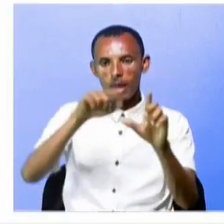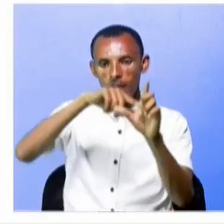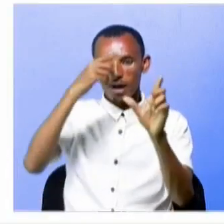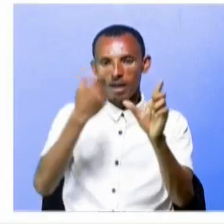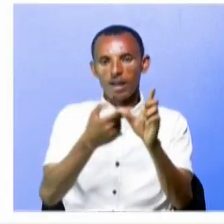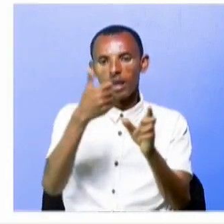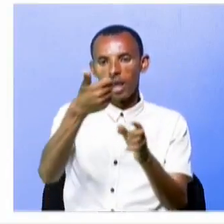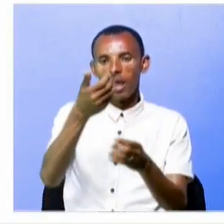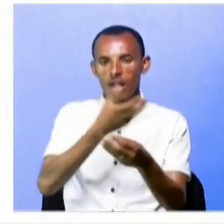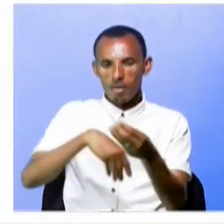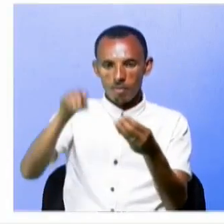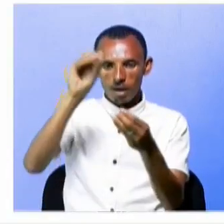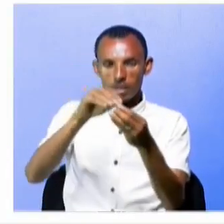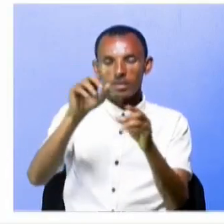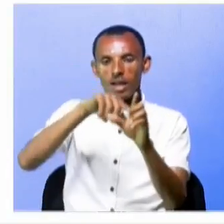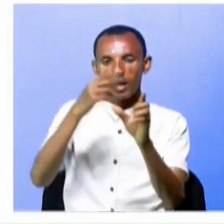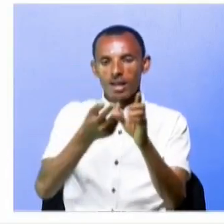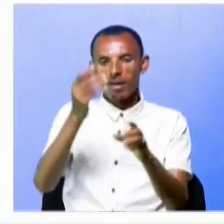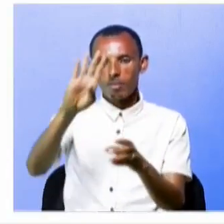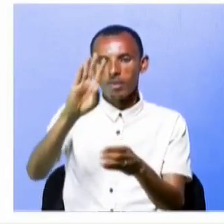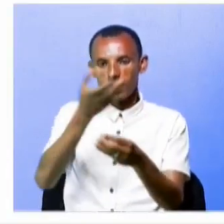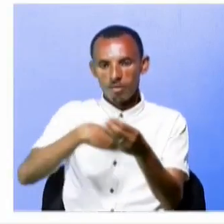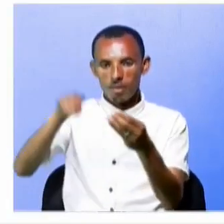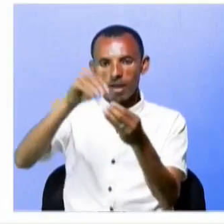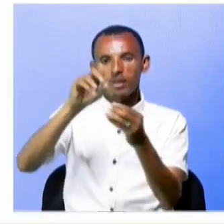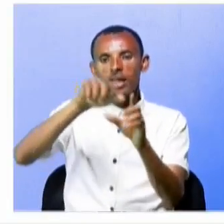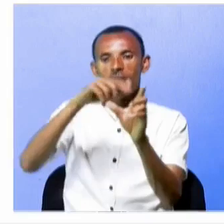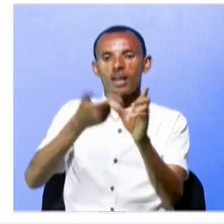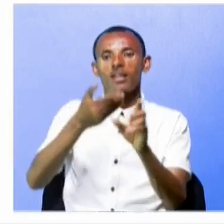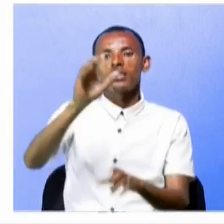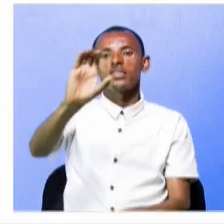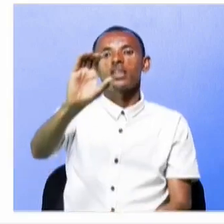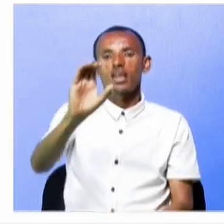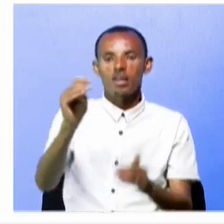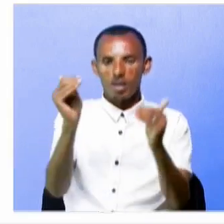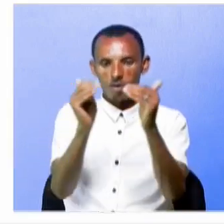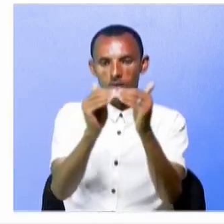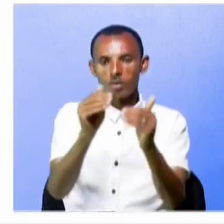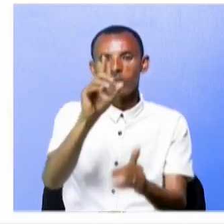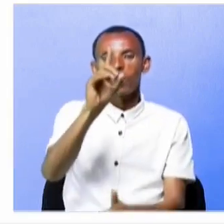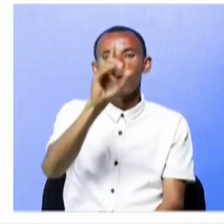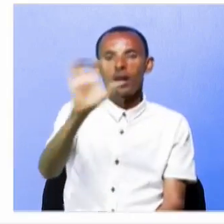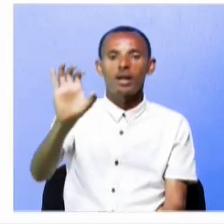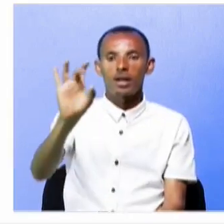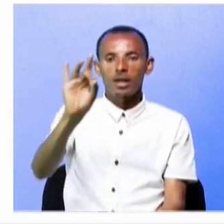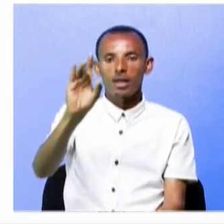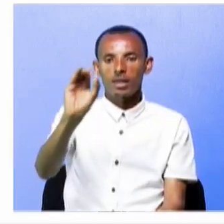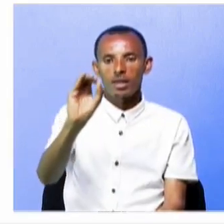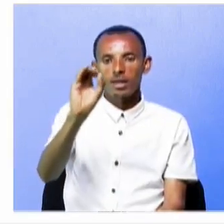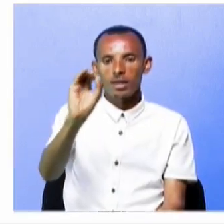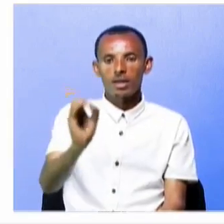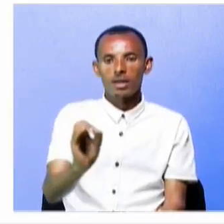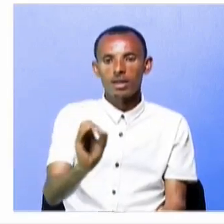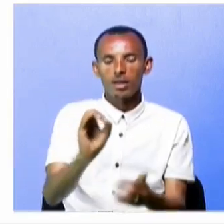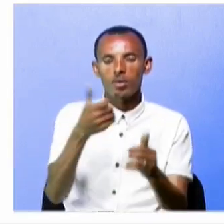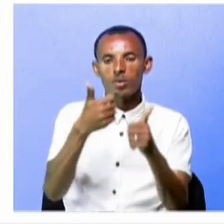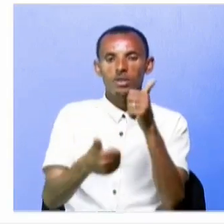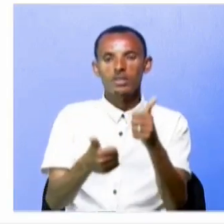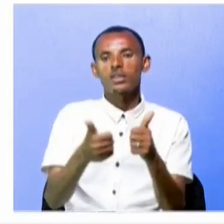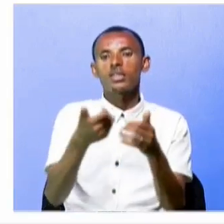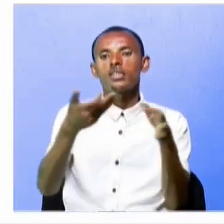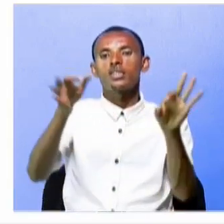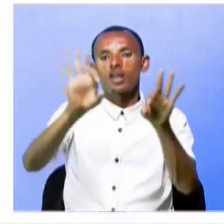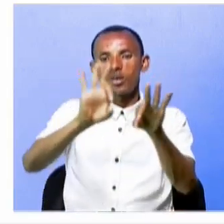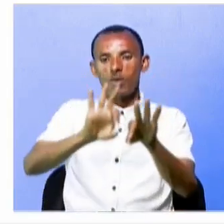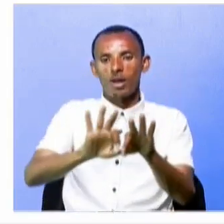A plus angle B plus angle C is 180 degrees, which is the